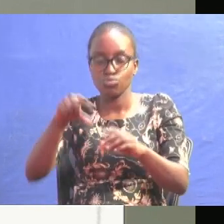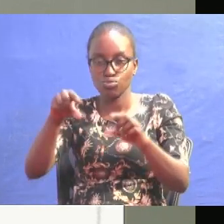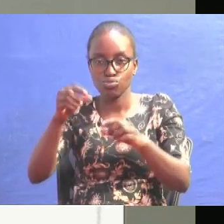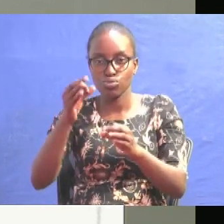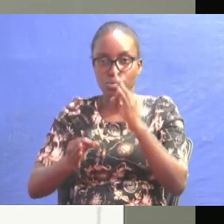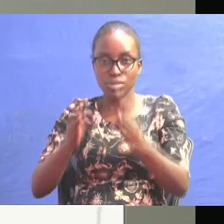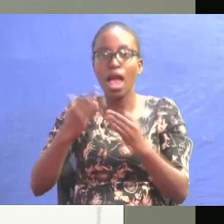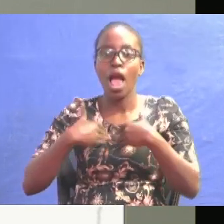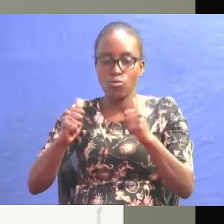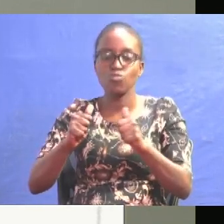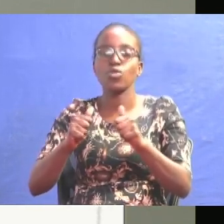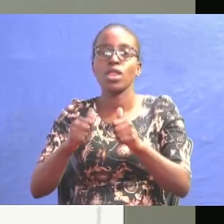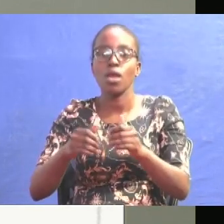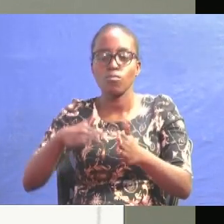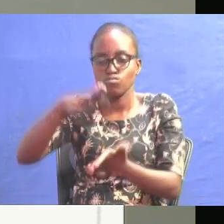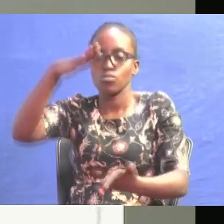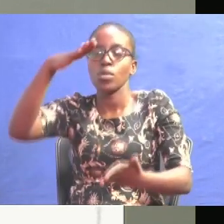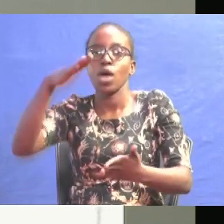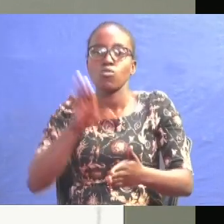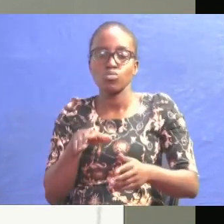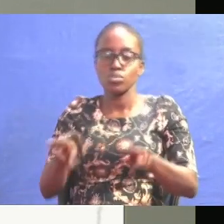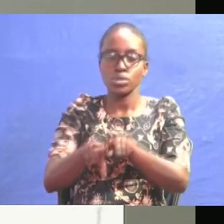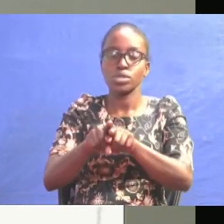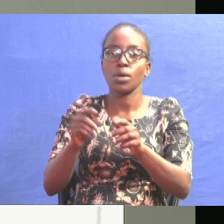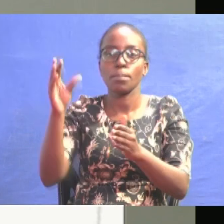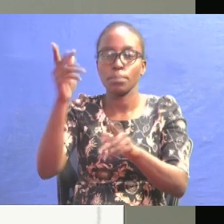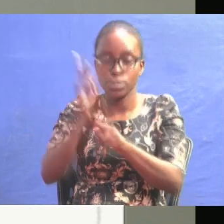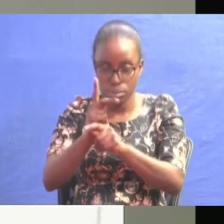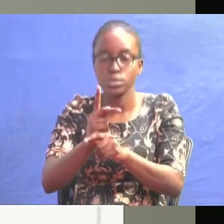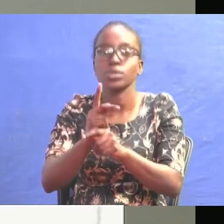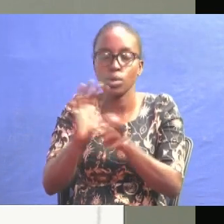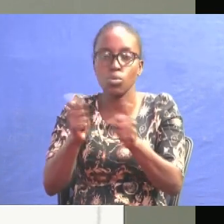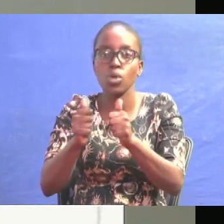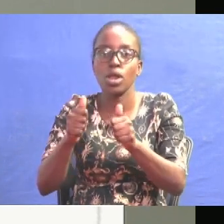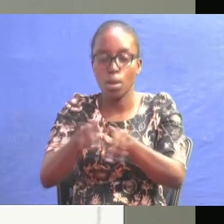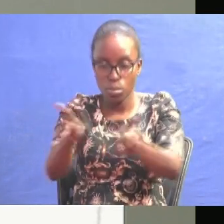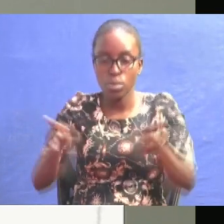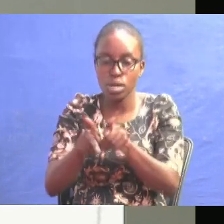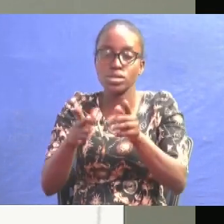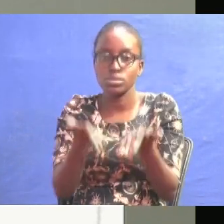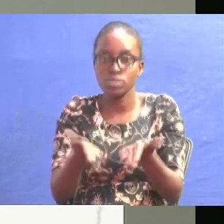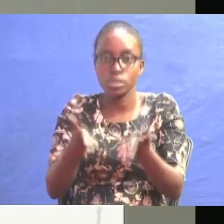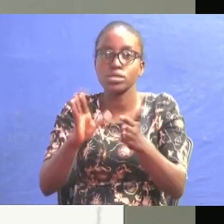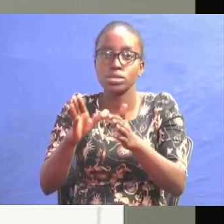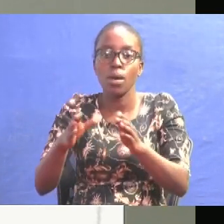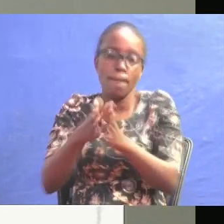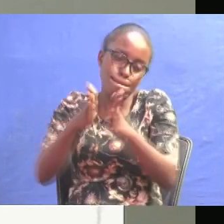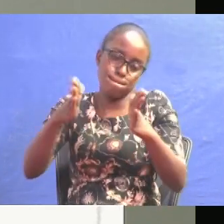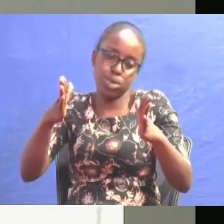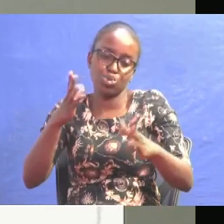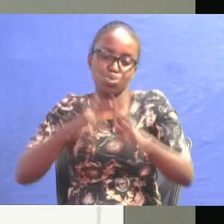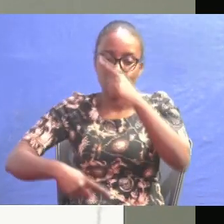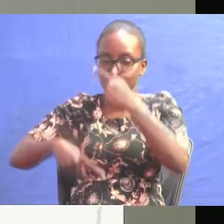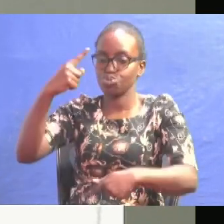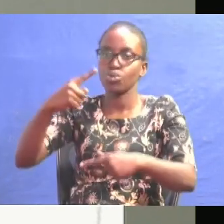the high time that we need to approach that in reality, that these spaces, we people should come boldly, compete,